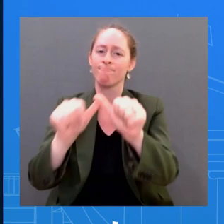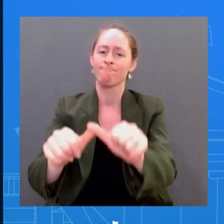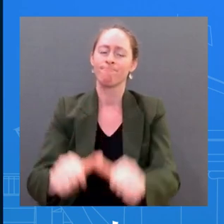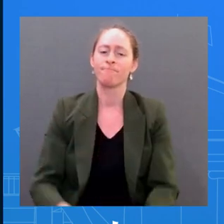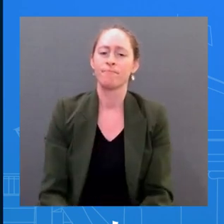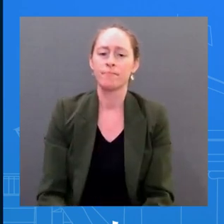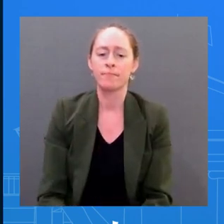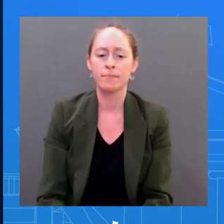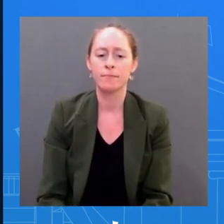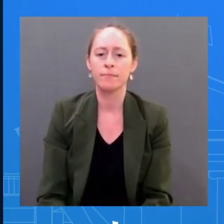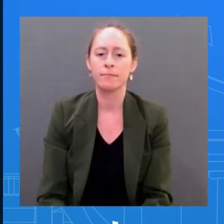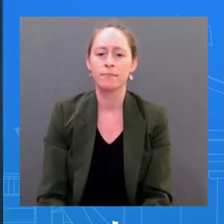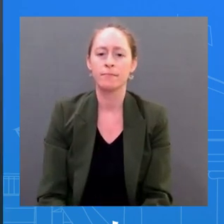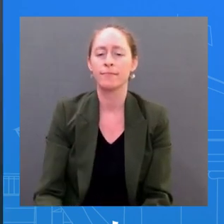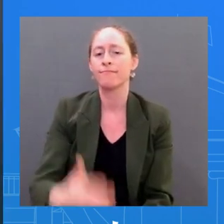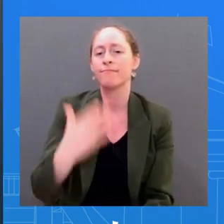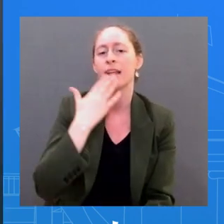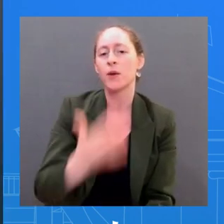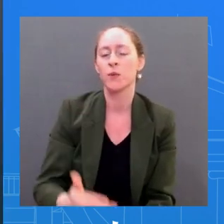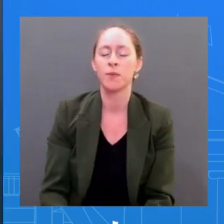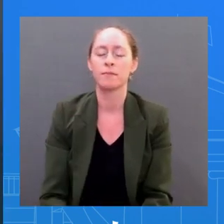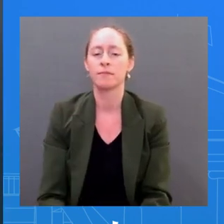Thank you.